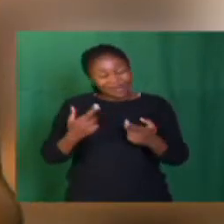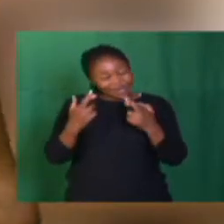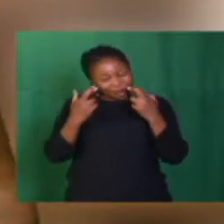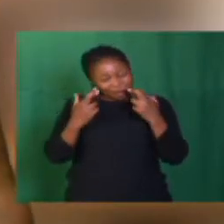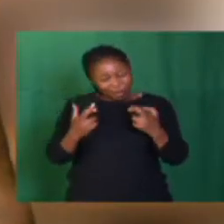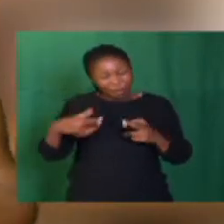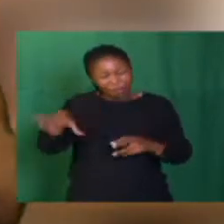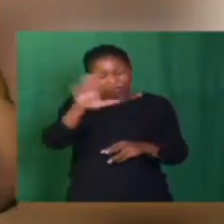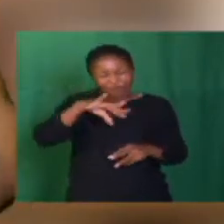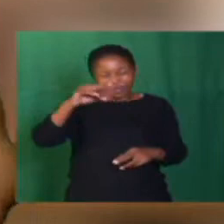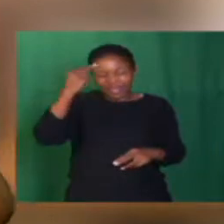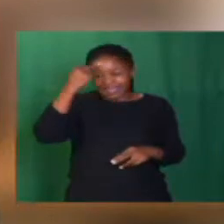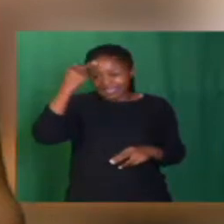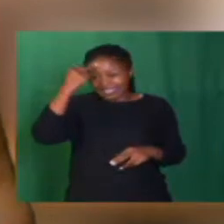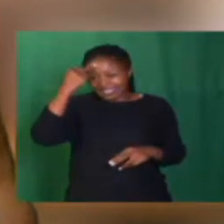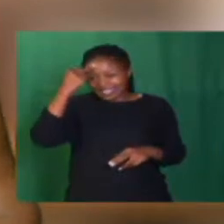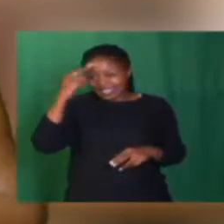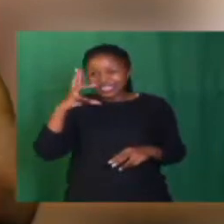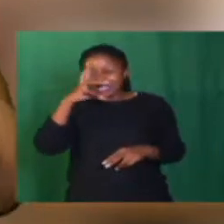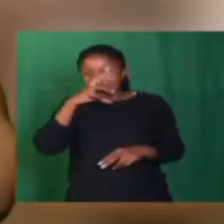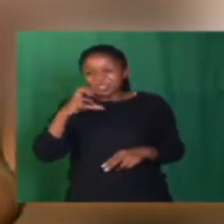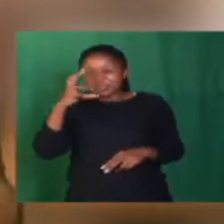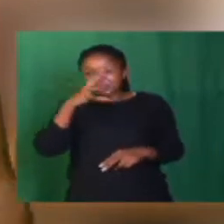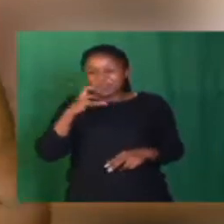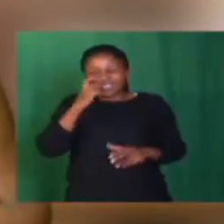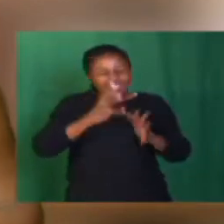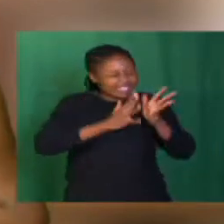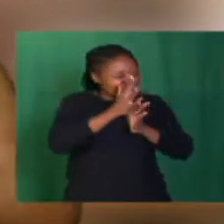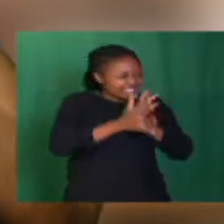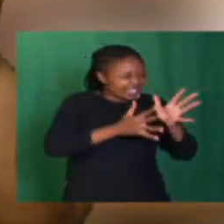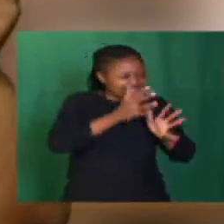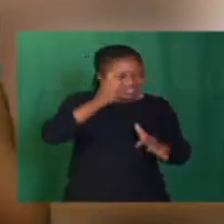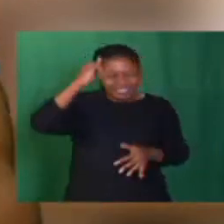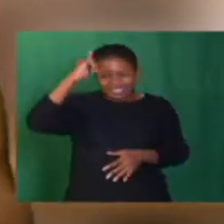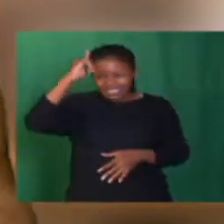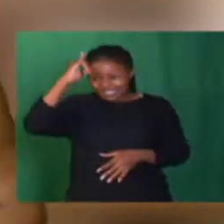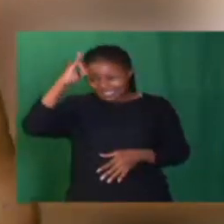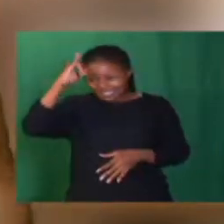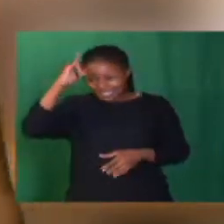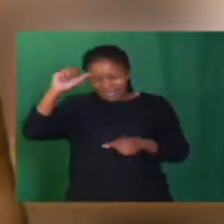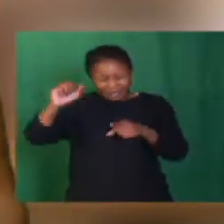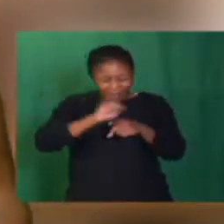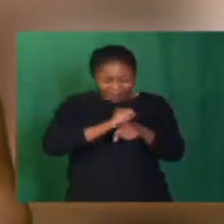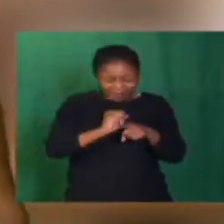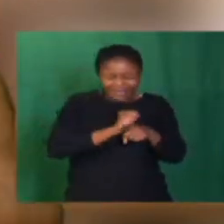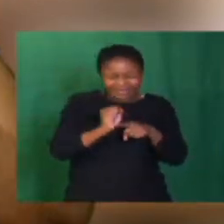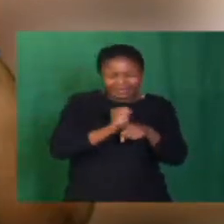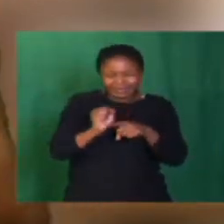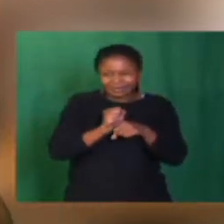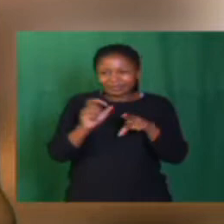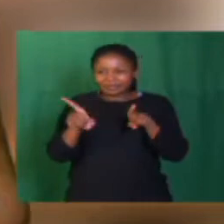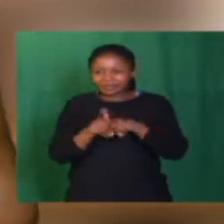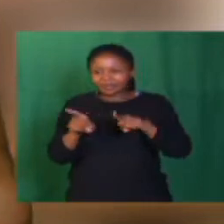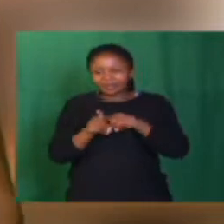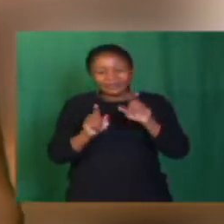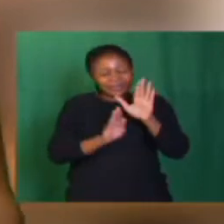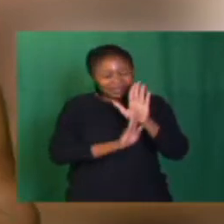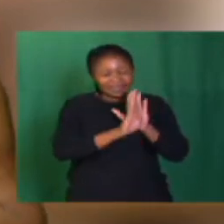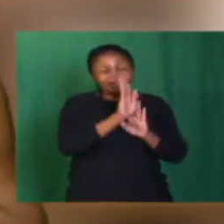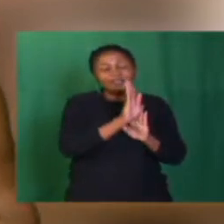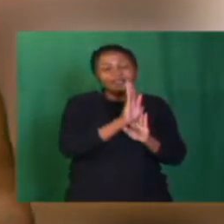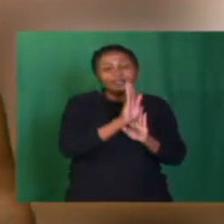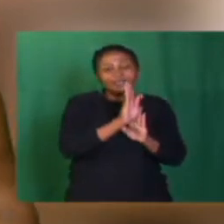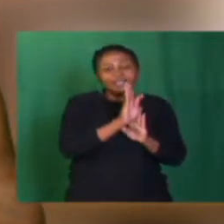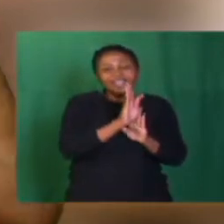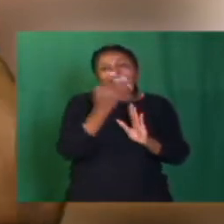is a speaking skill. It is practiced, it is developed. All the other skills that we use in language, the more we exercise them,